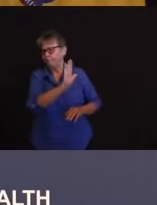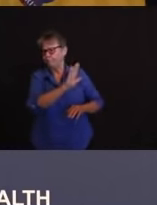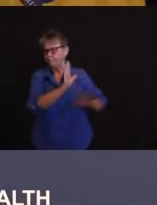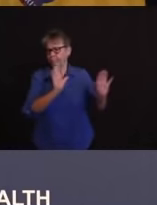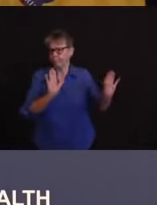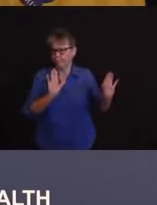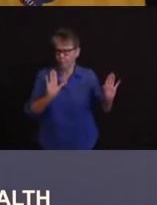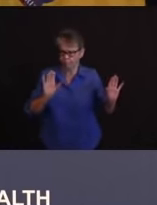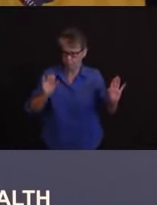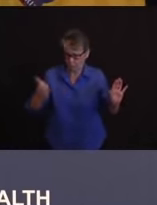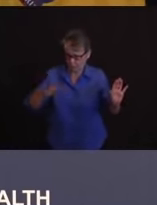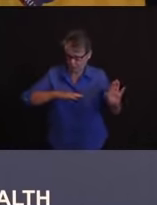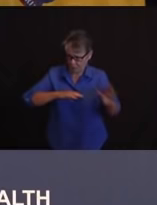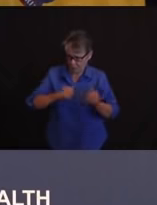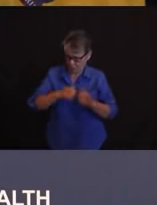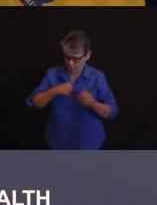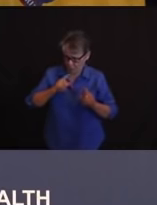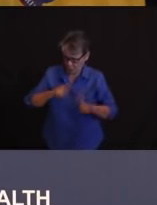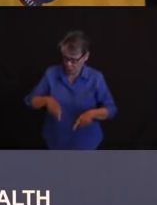Hi, Governor.